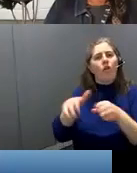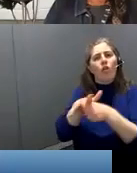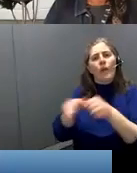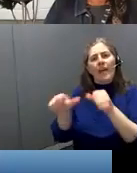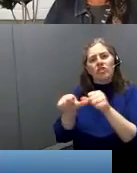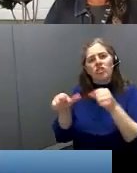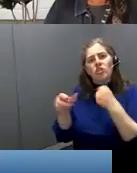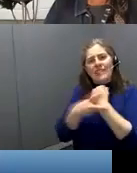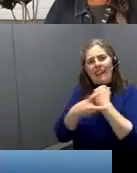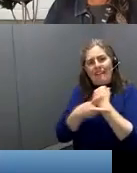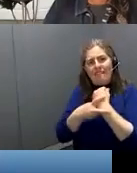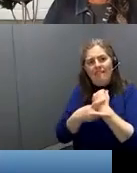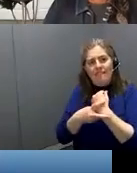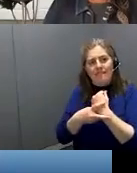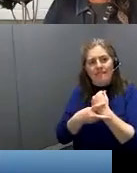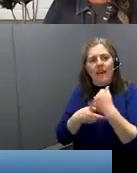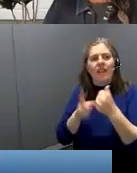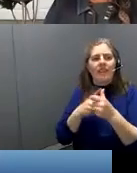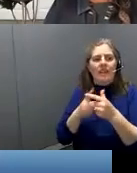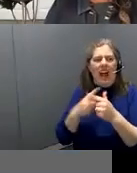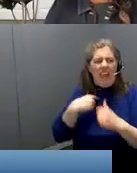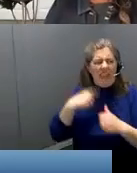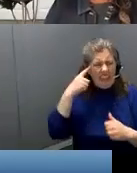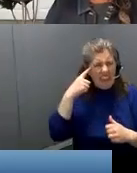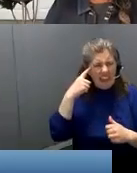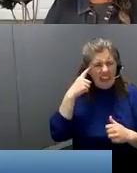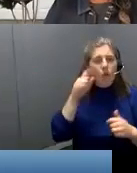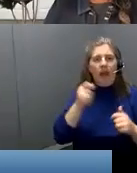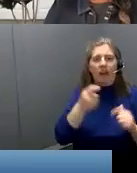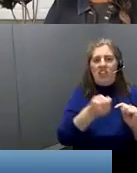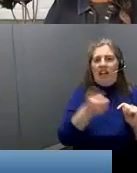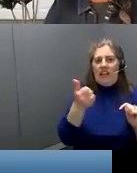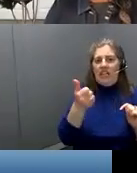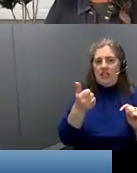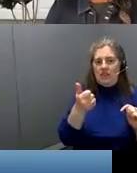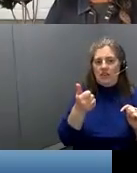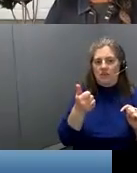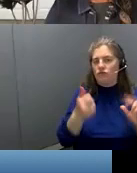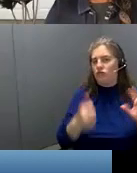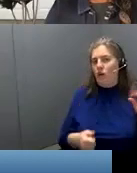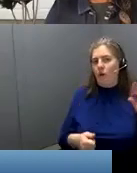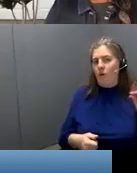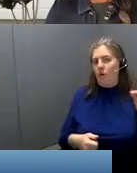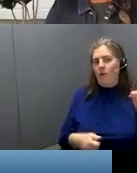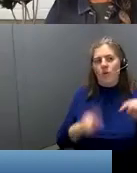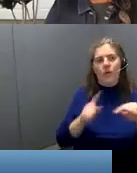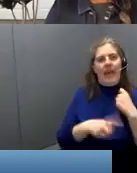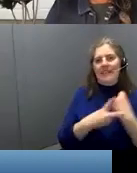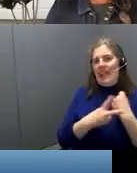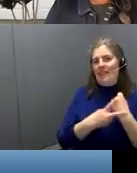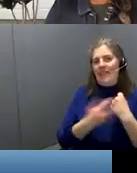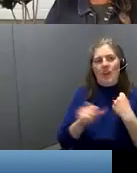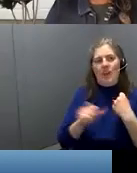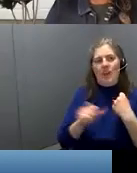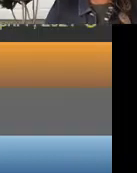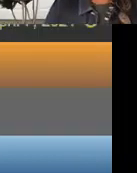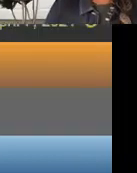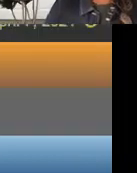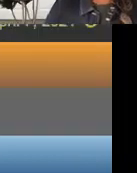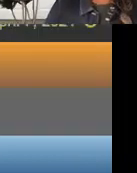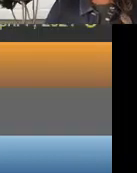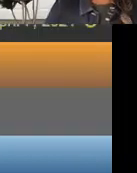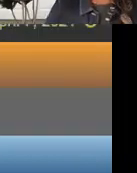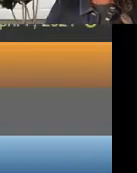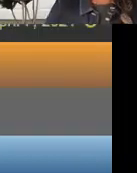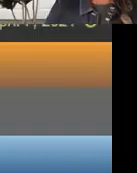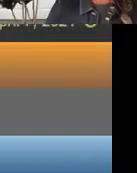location. And I think then delete. No, you can't save it anywhere. You can save it onto another